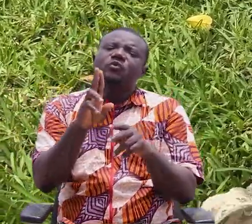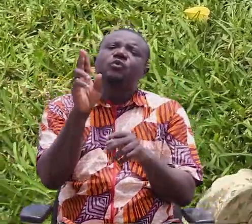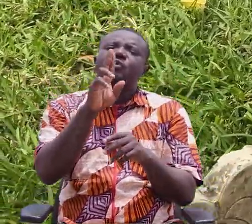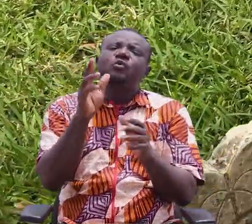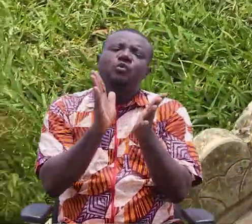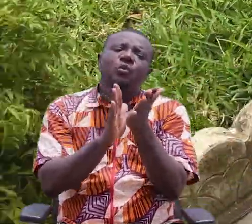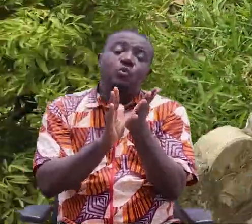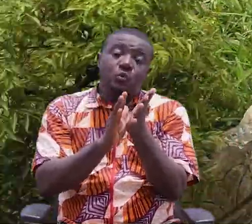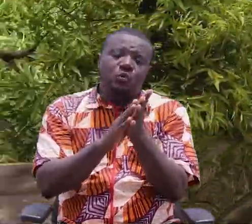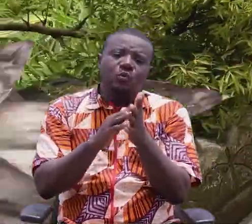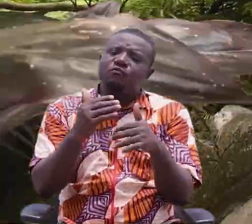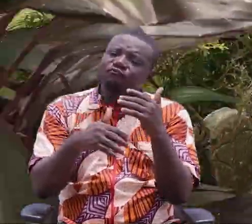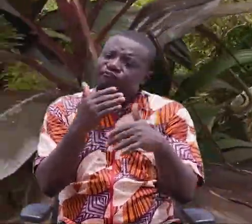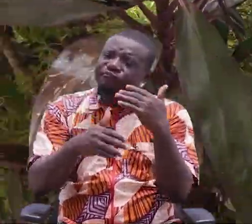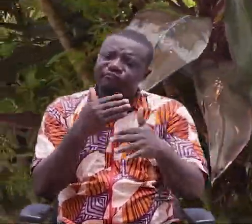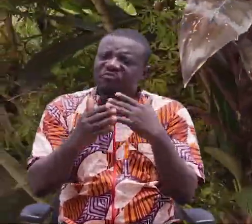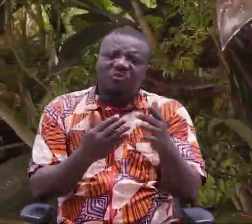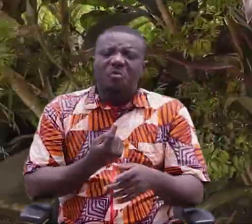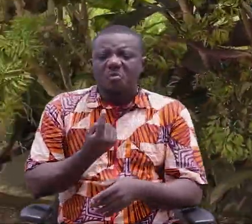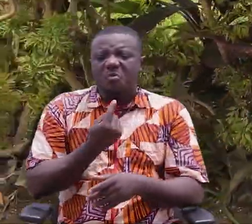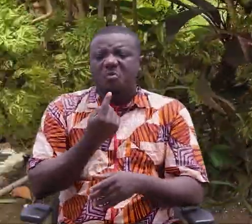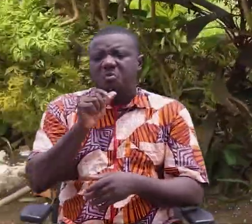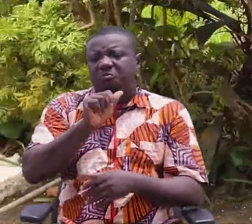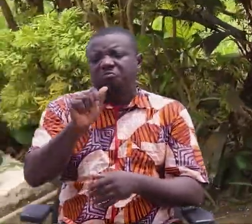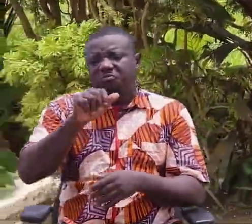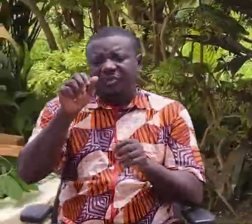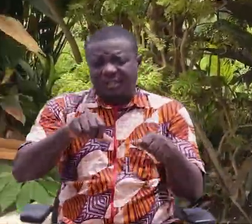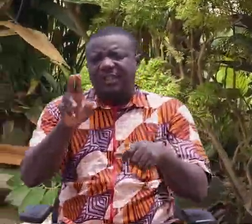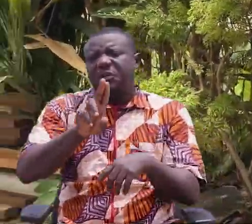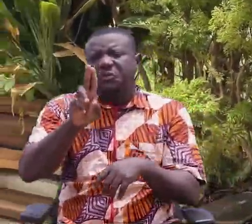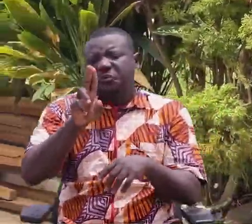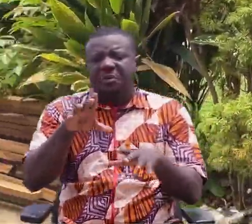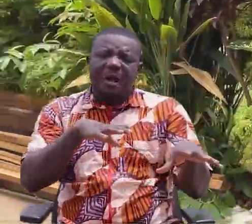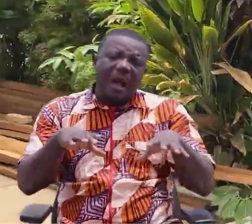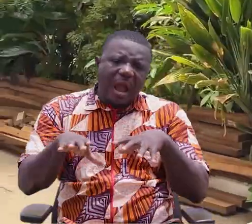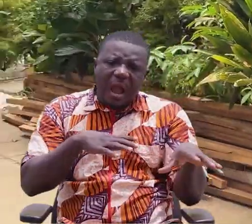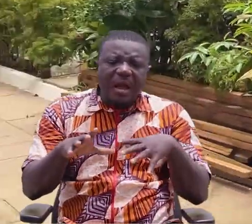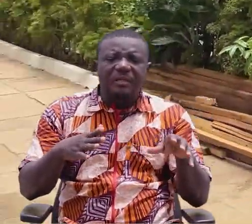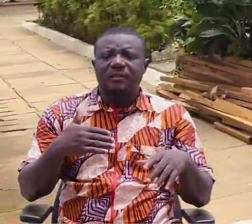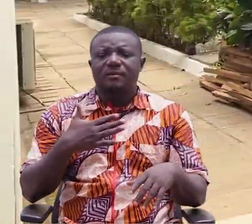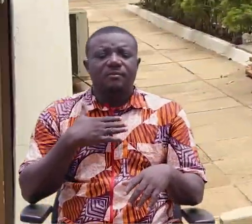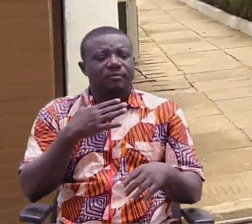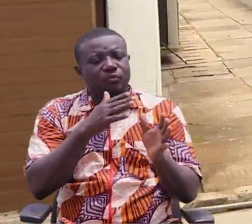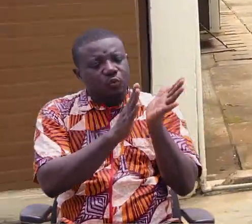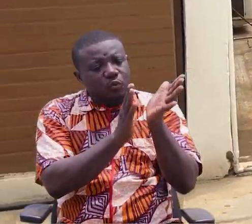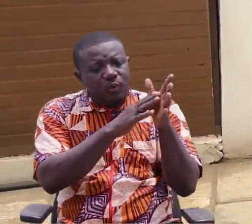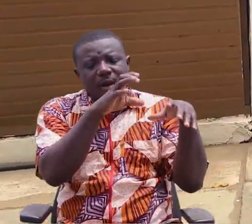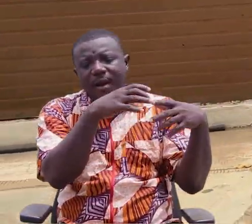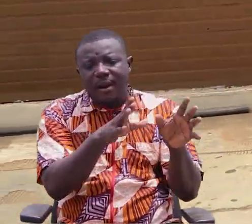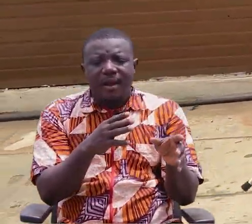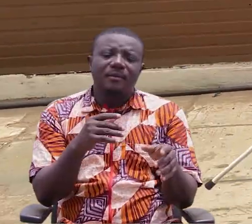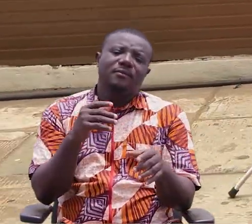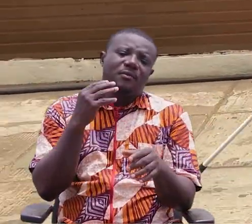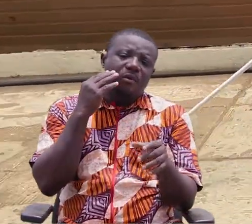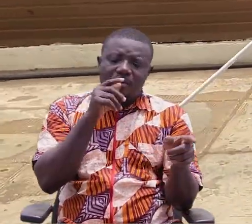It made me more independent, and I was on my own most of the time. I'm able to go from my hall to my lecture